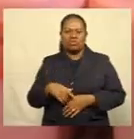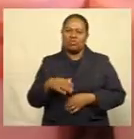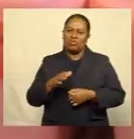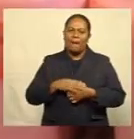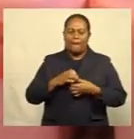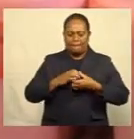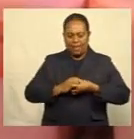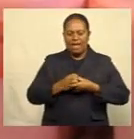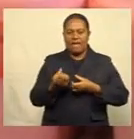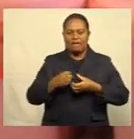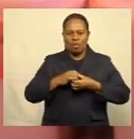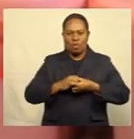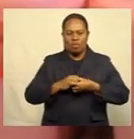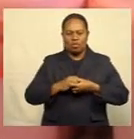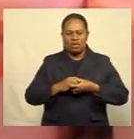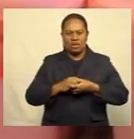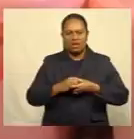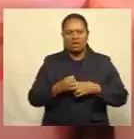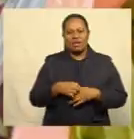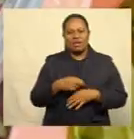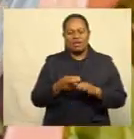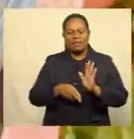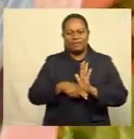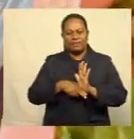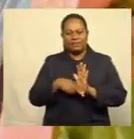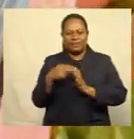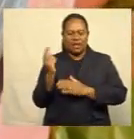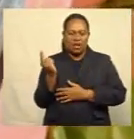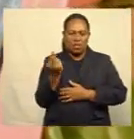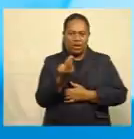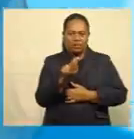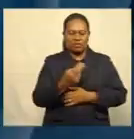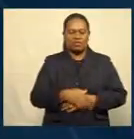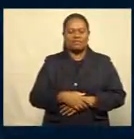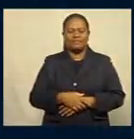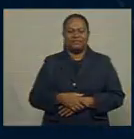hopefully tap into other cuisines. Kelly Vadala, FPC